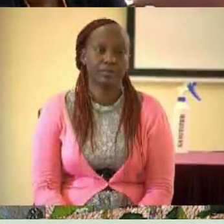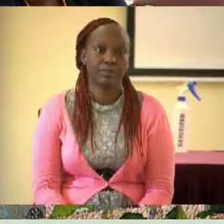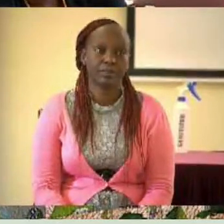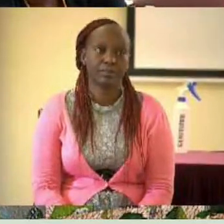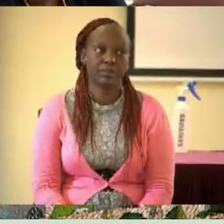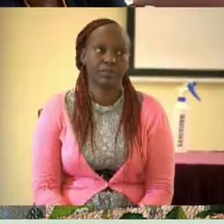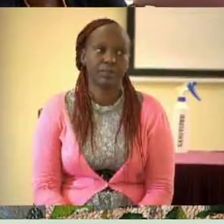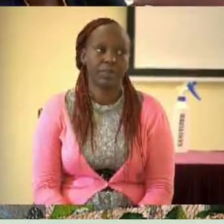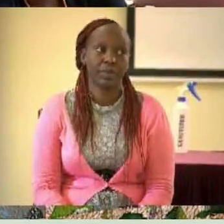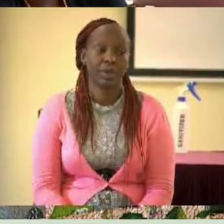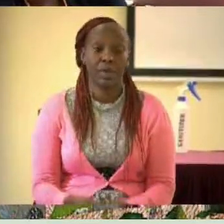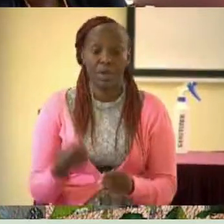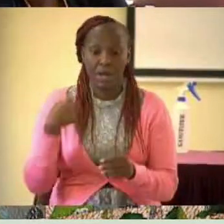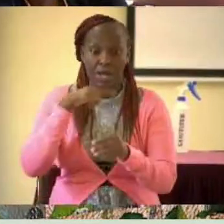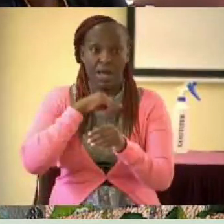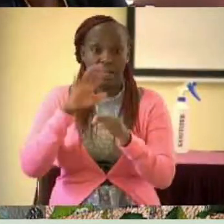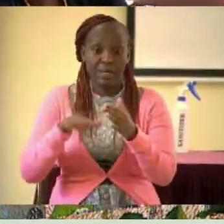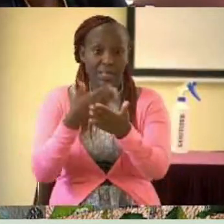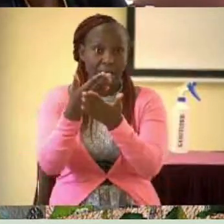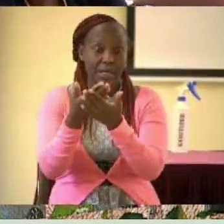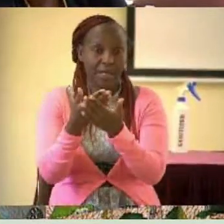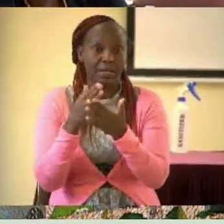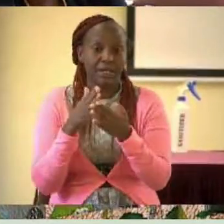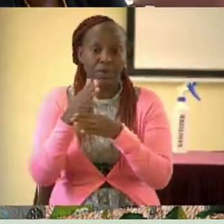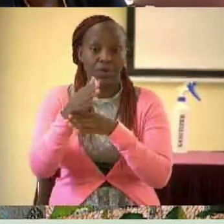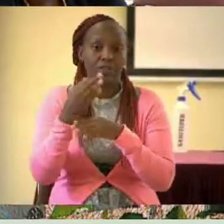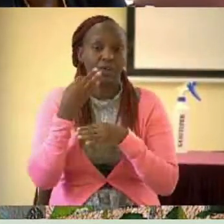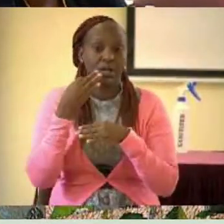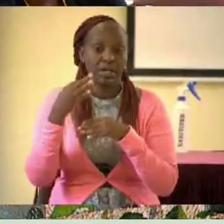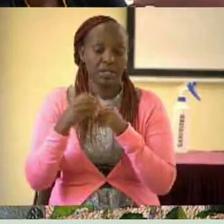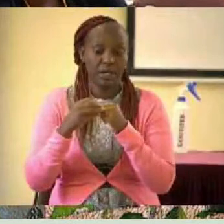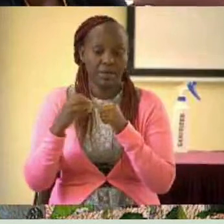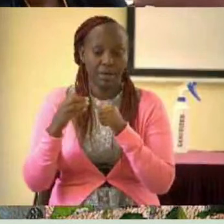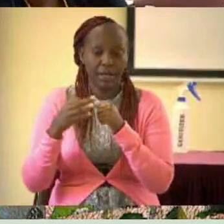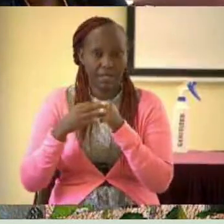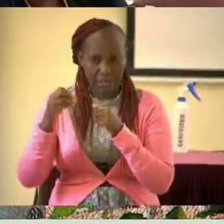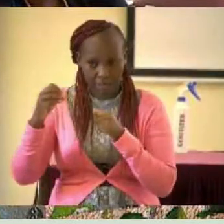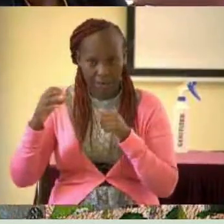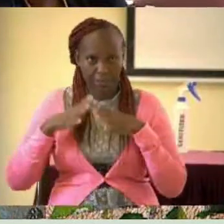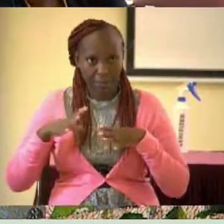We've been able to reach over 800 people through radio.